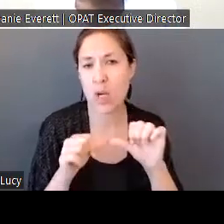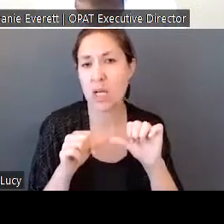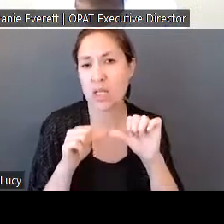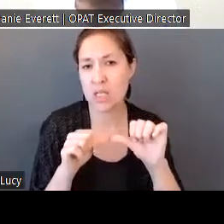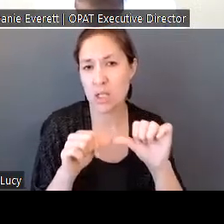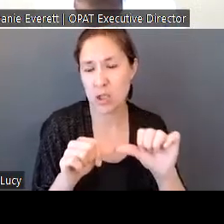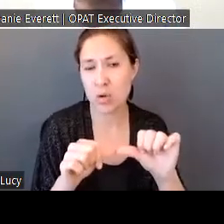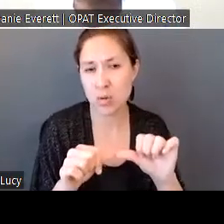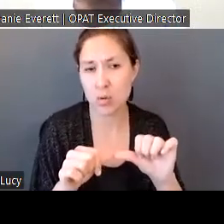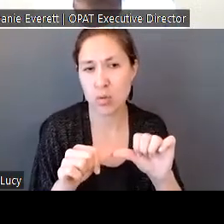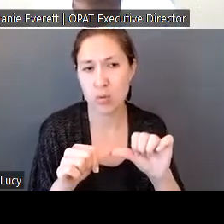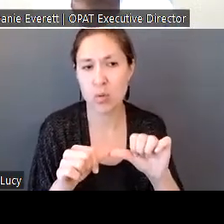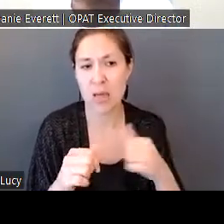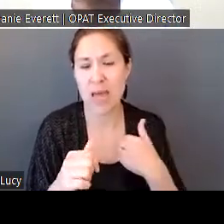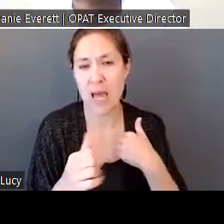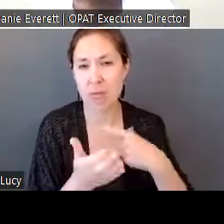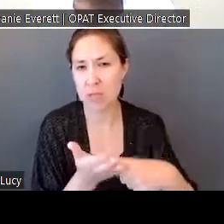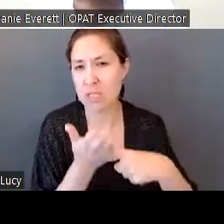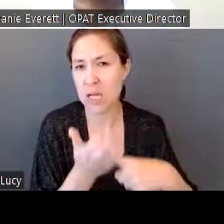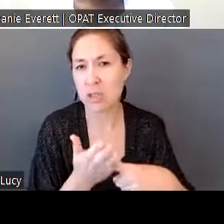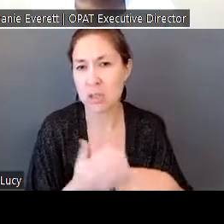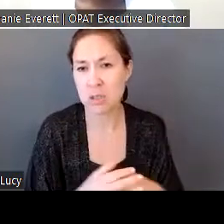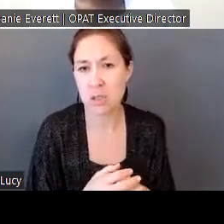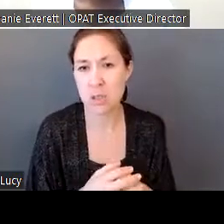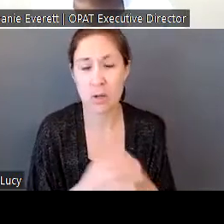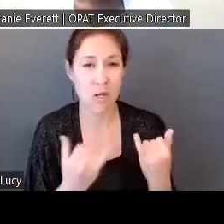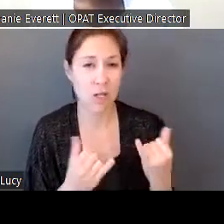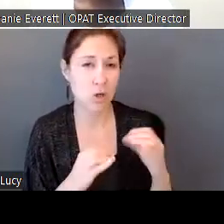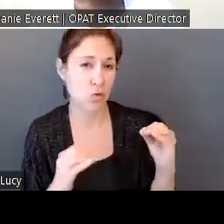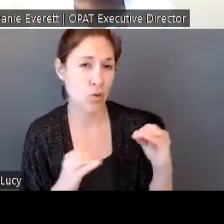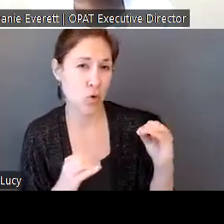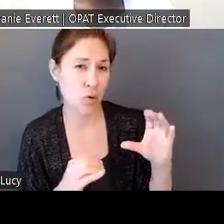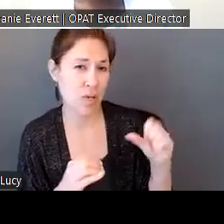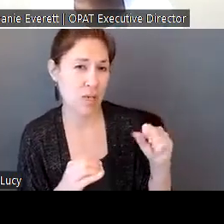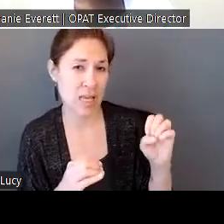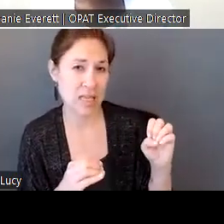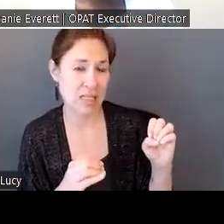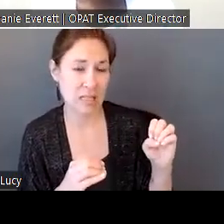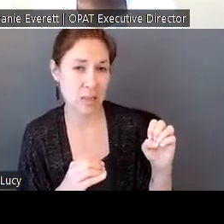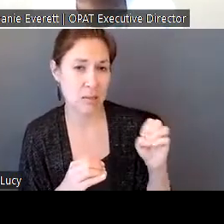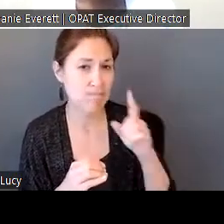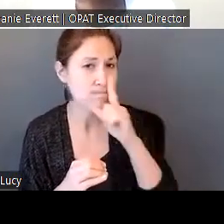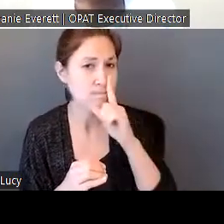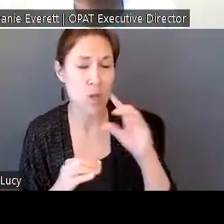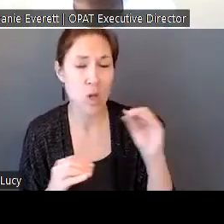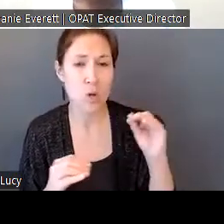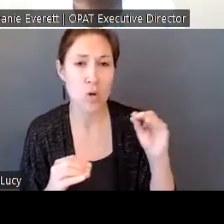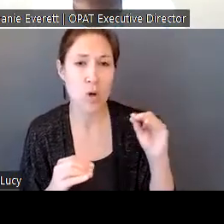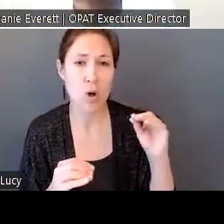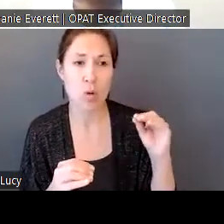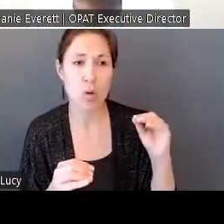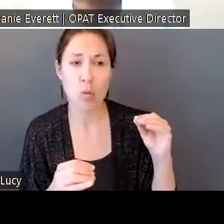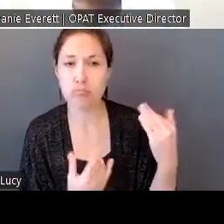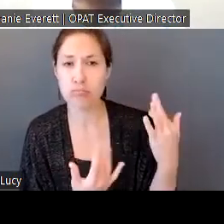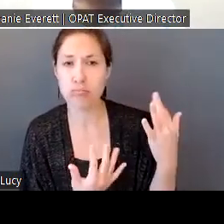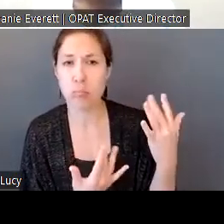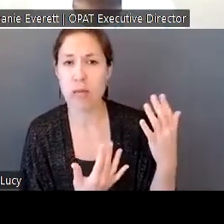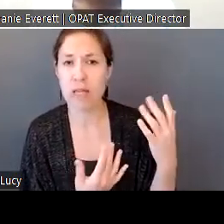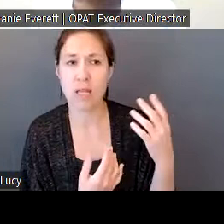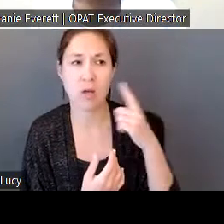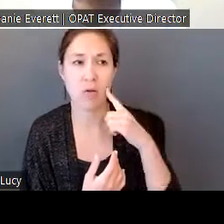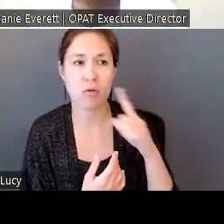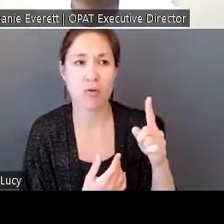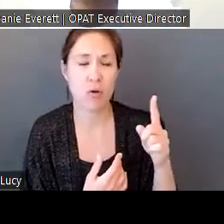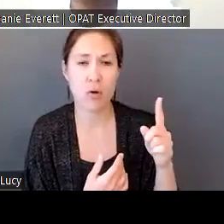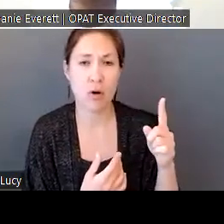But there are no cases that are pending right now. All the cases are still in investigation or not in investigation. They're